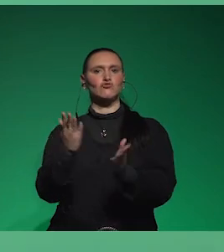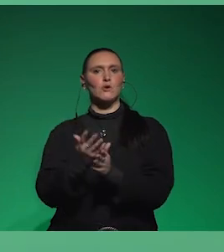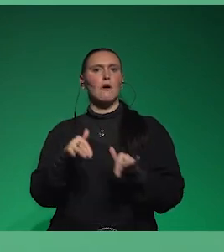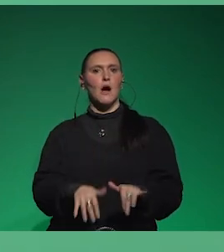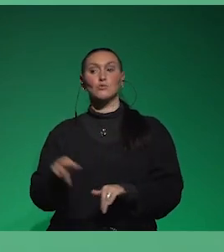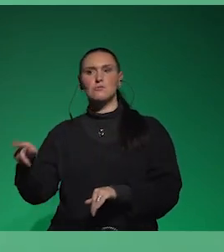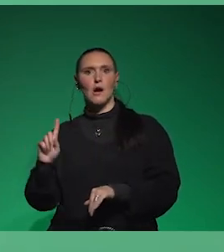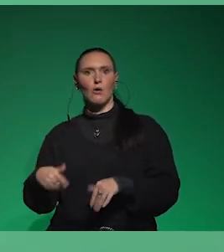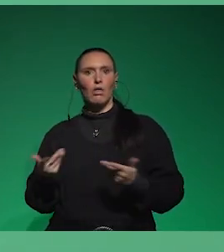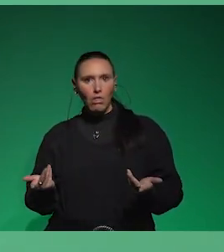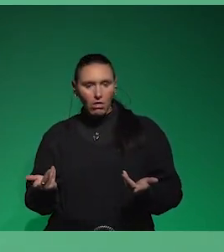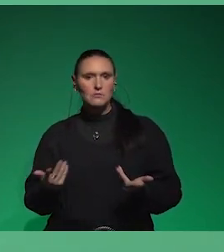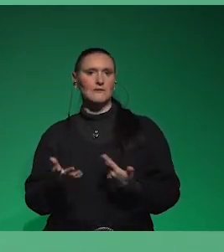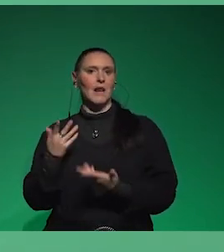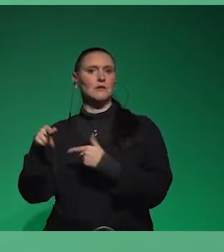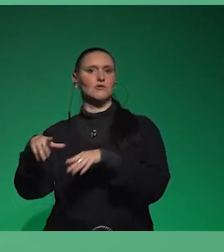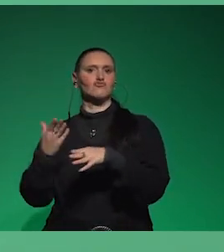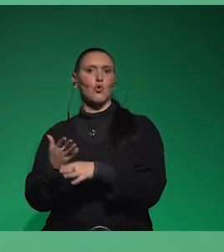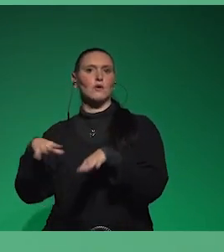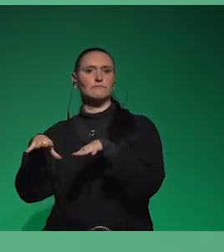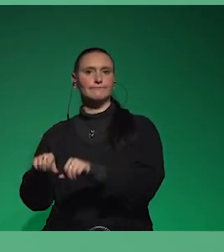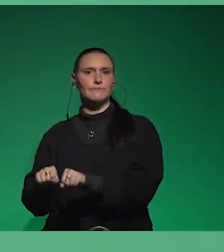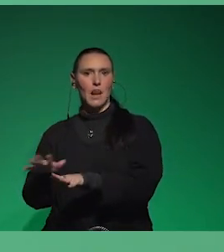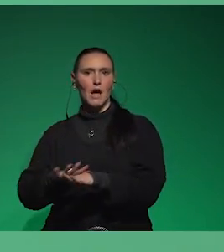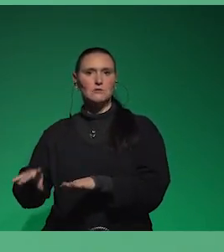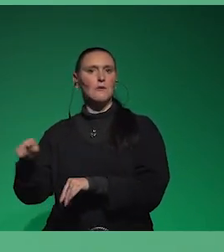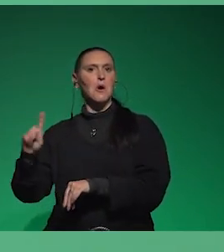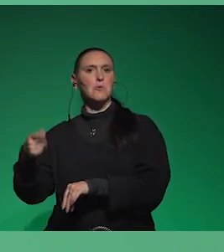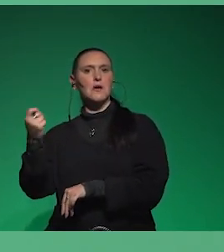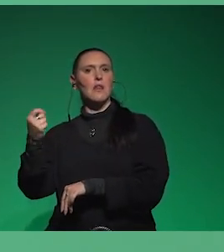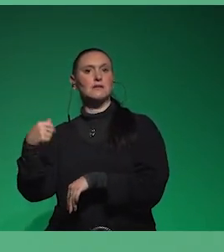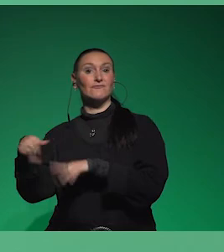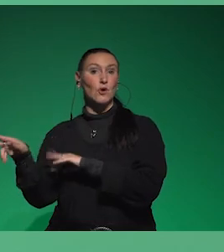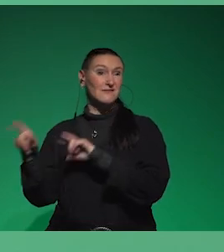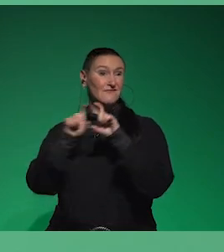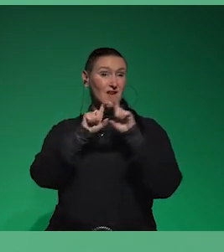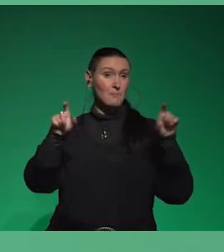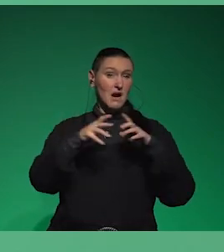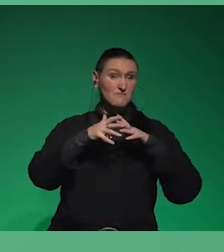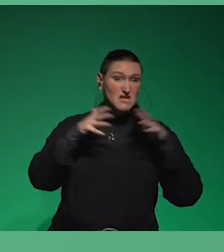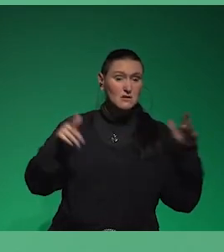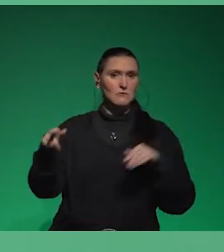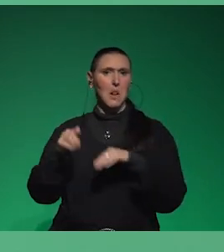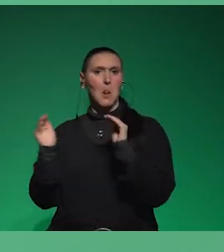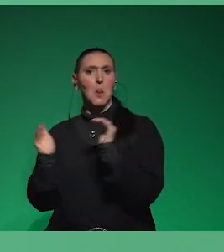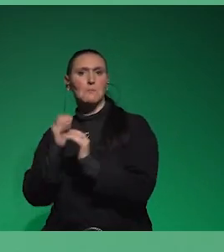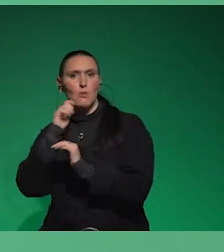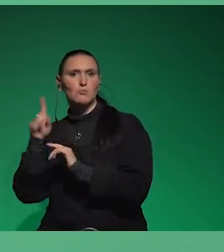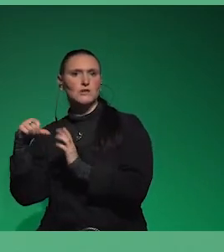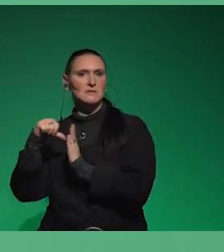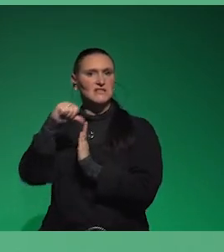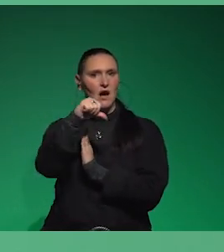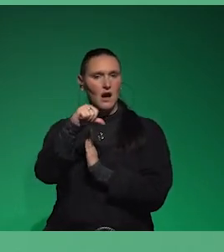And in those contexts, it was discouraged to have any other trees growing in the oil palm. And